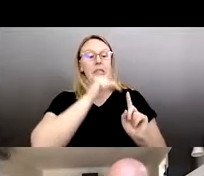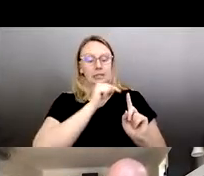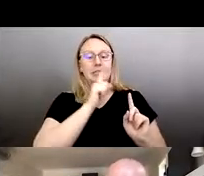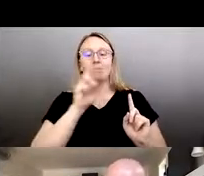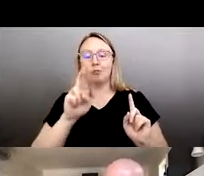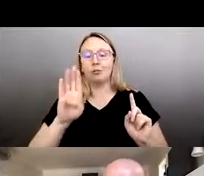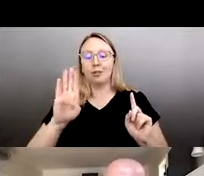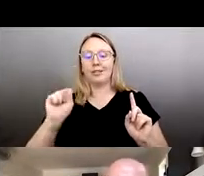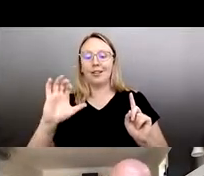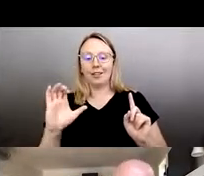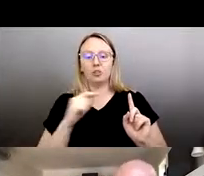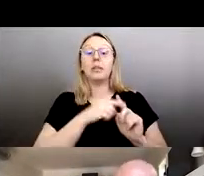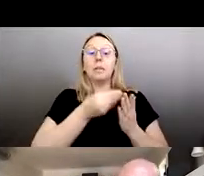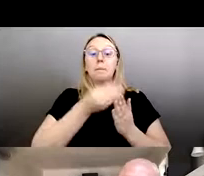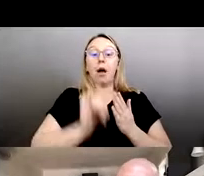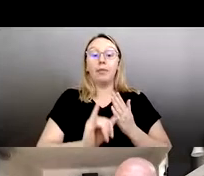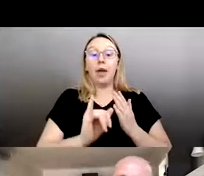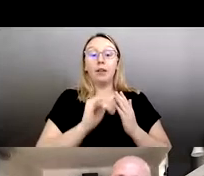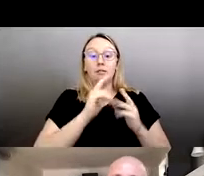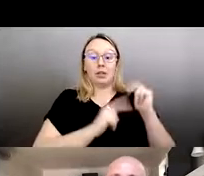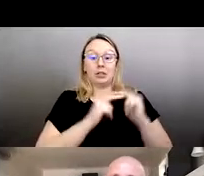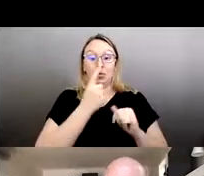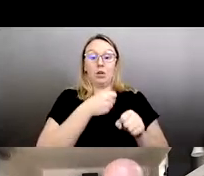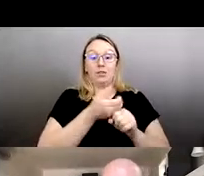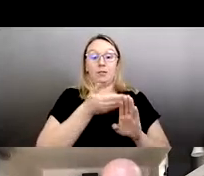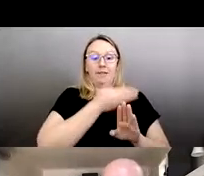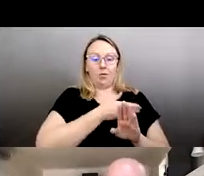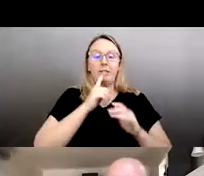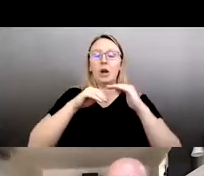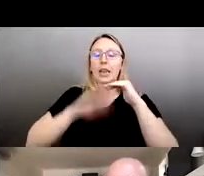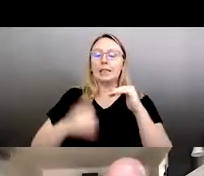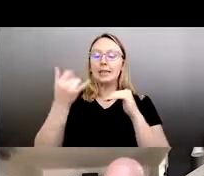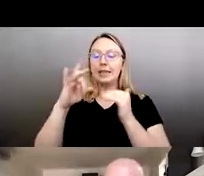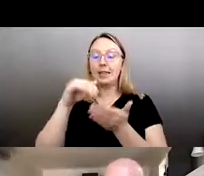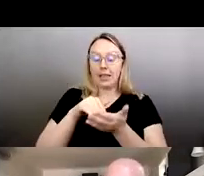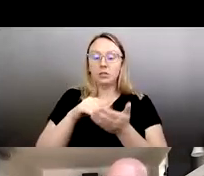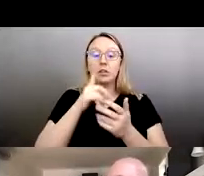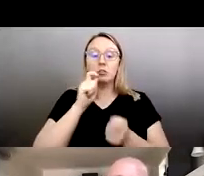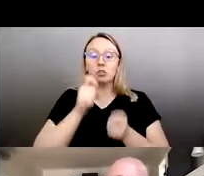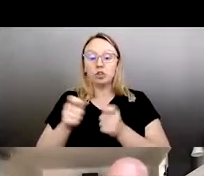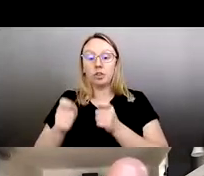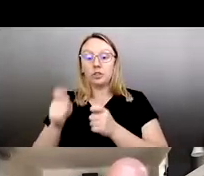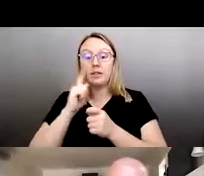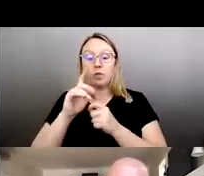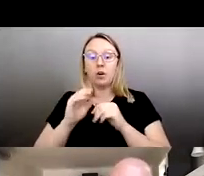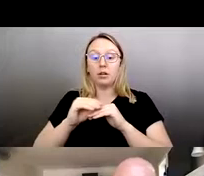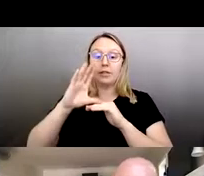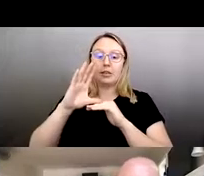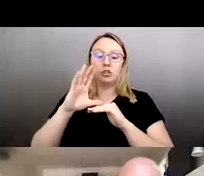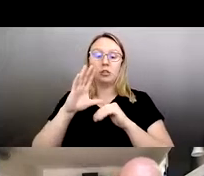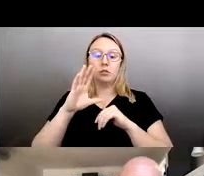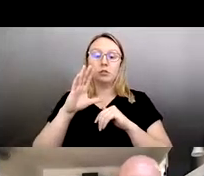in 1974 for less than $18,000. And so even adjusted for inflation, Lincoln Park was not the affluent neighborhood that it is